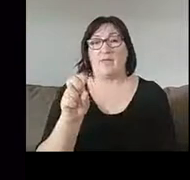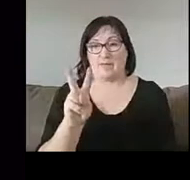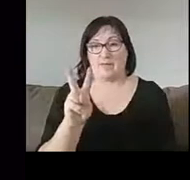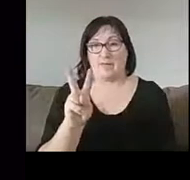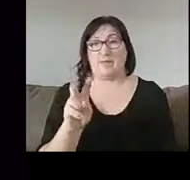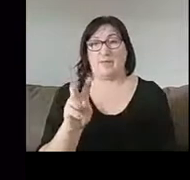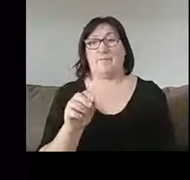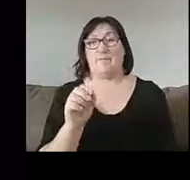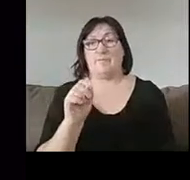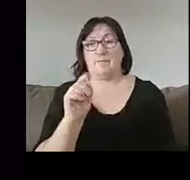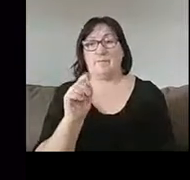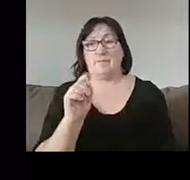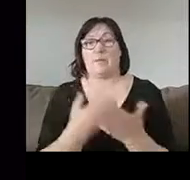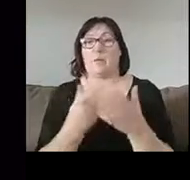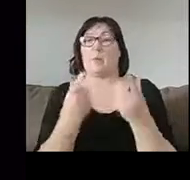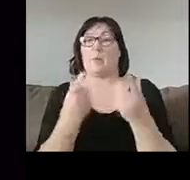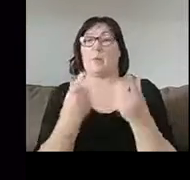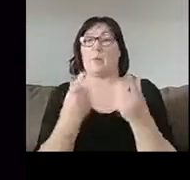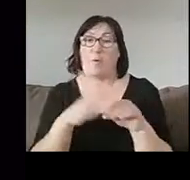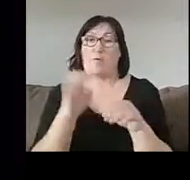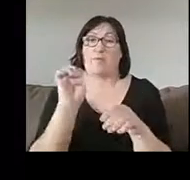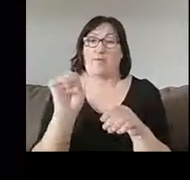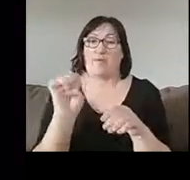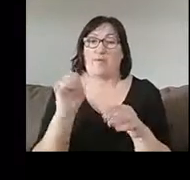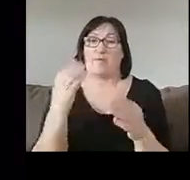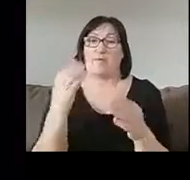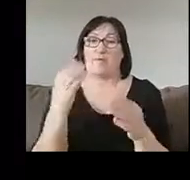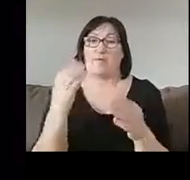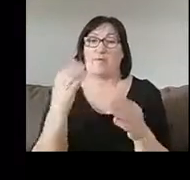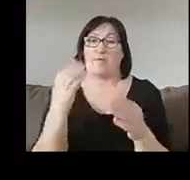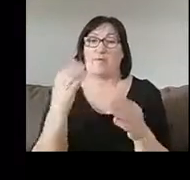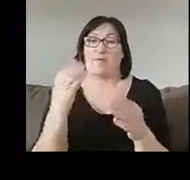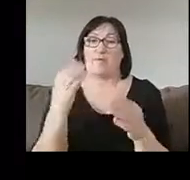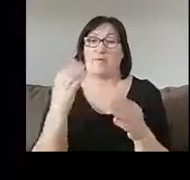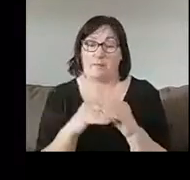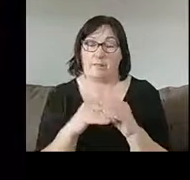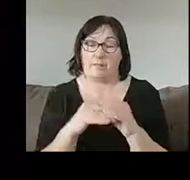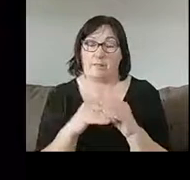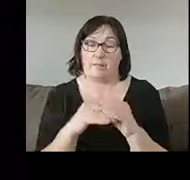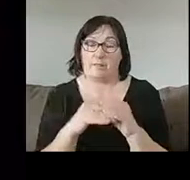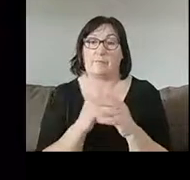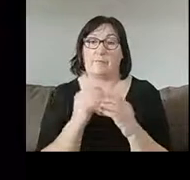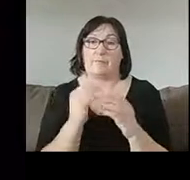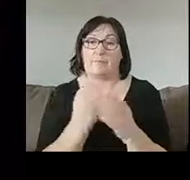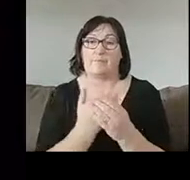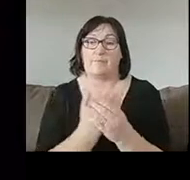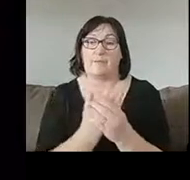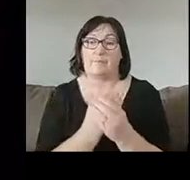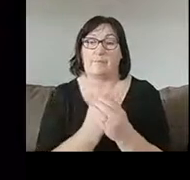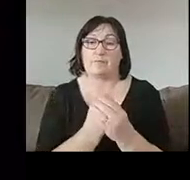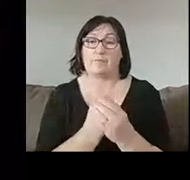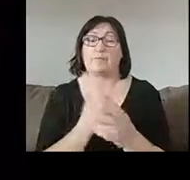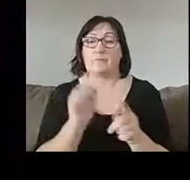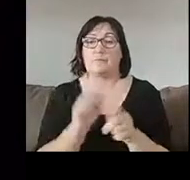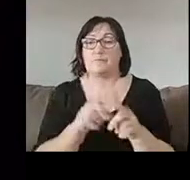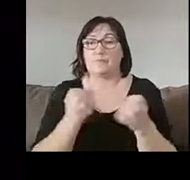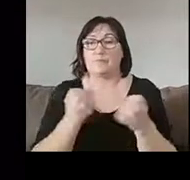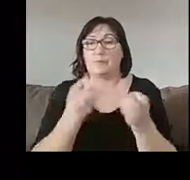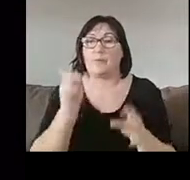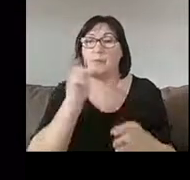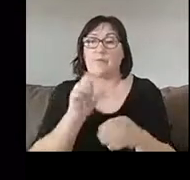on e-filing. Once you registered for pay as you earn, you then need to submit every month before